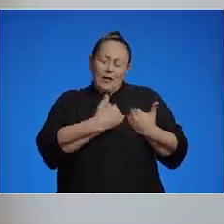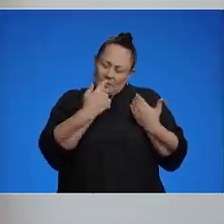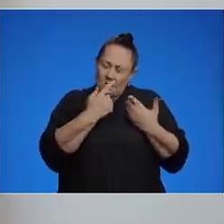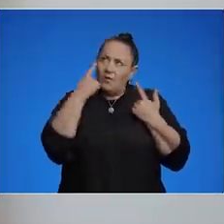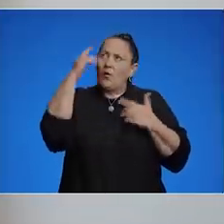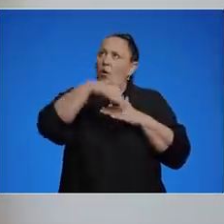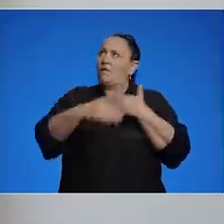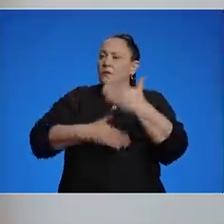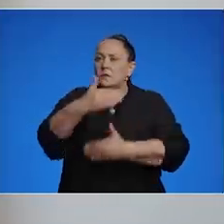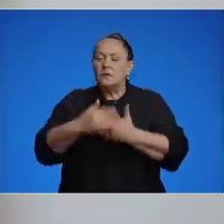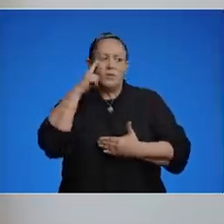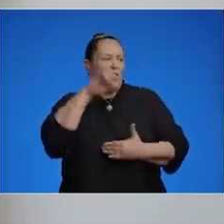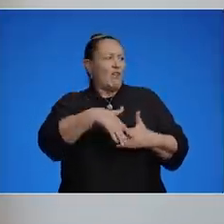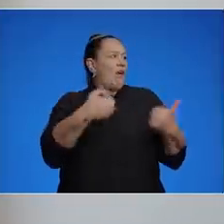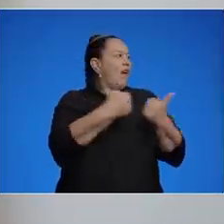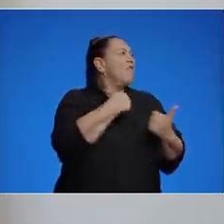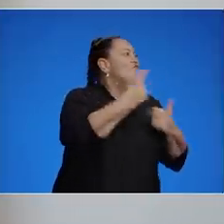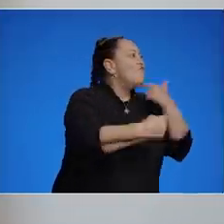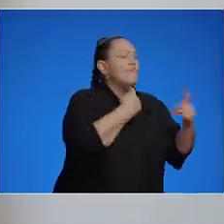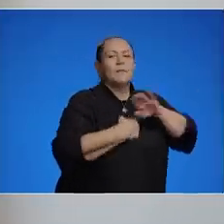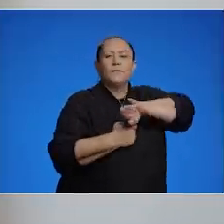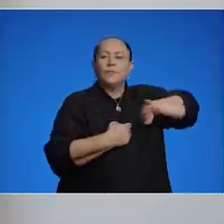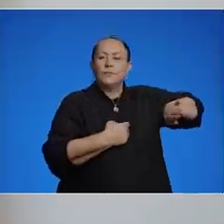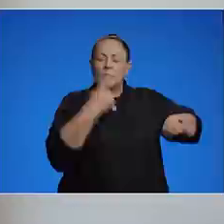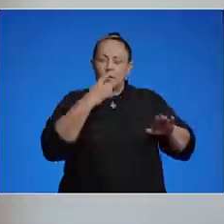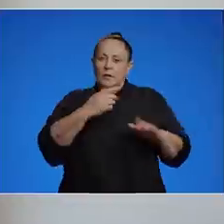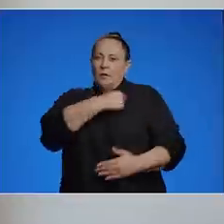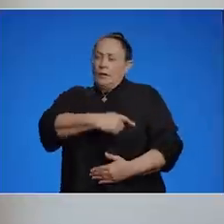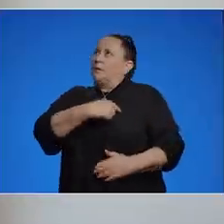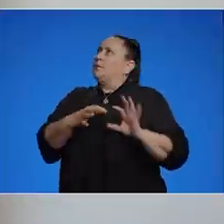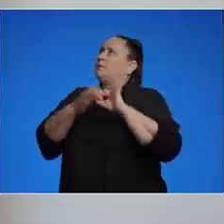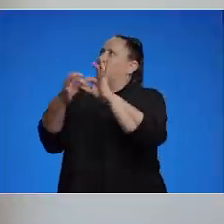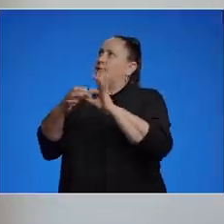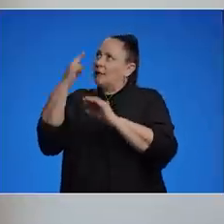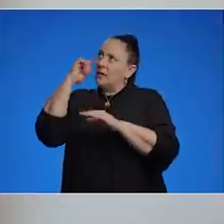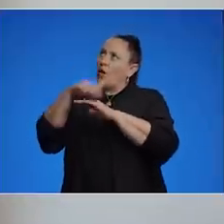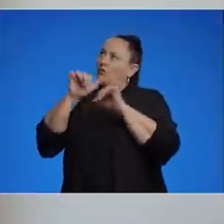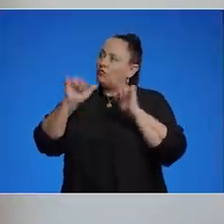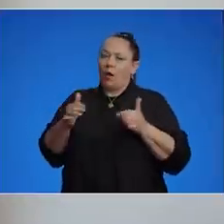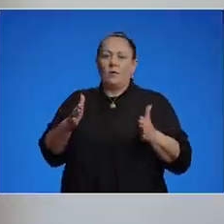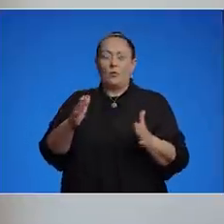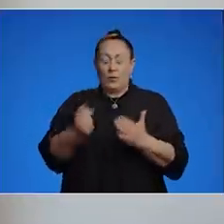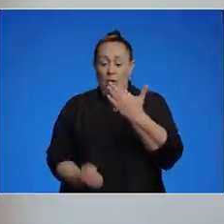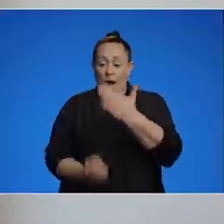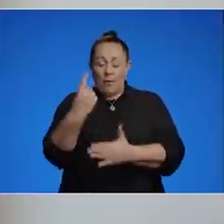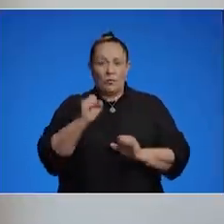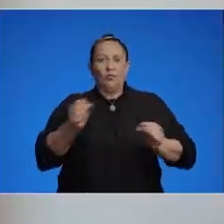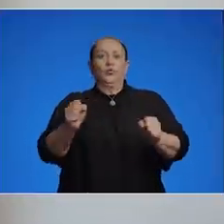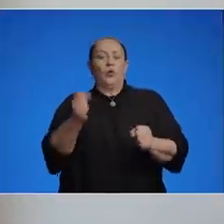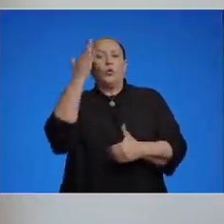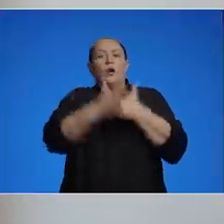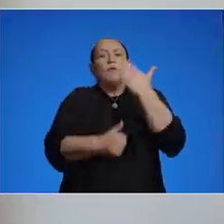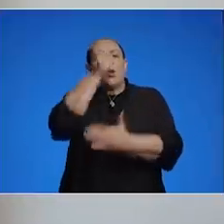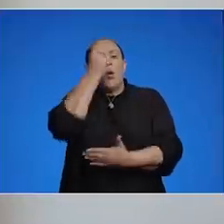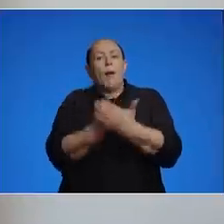coarsened with debauchery and drunkenness and the cares of life. And that day will be sprung on you suddenly